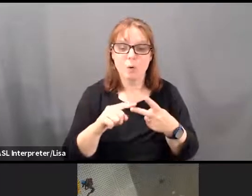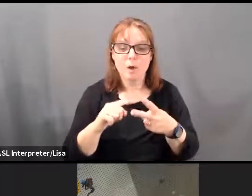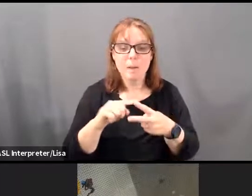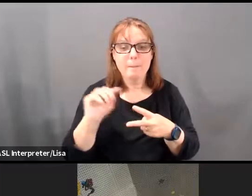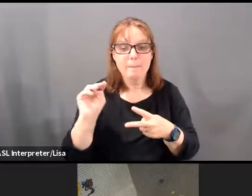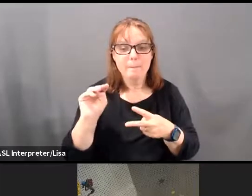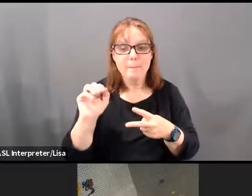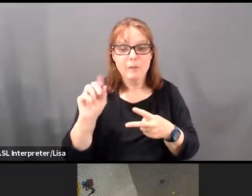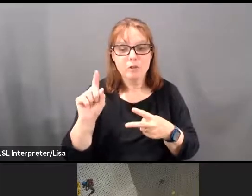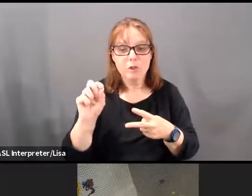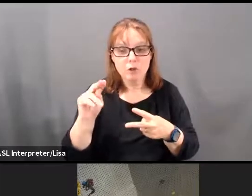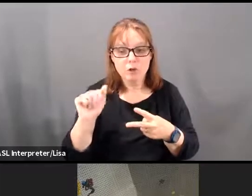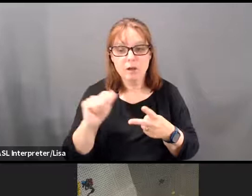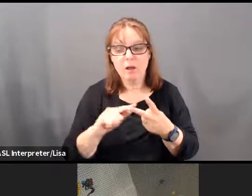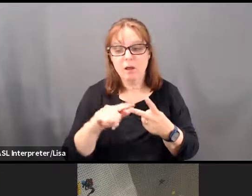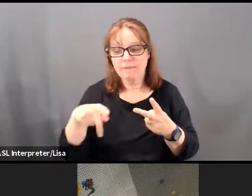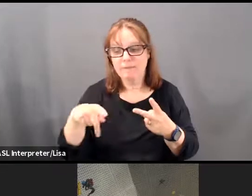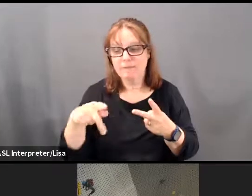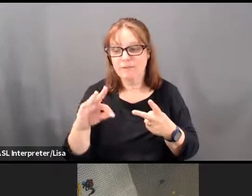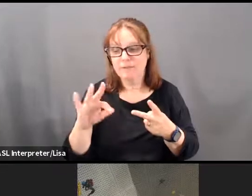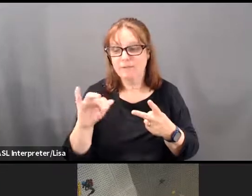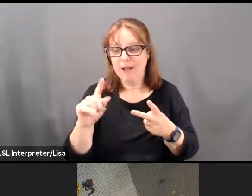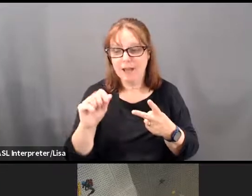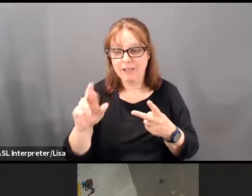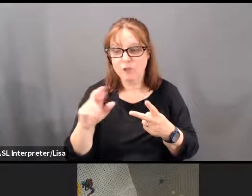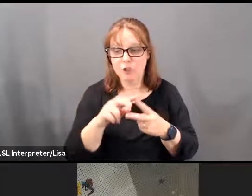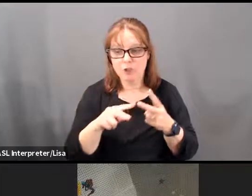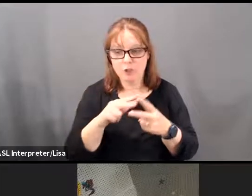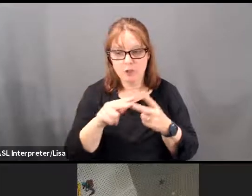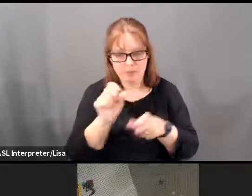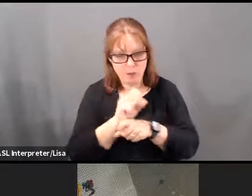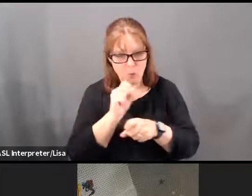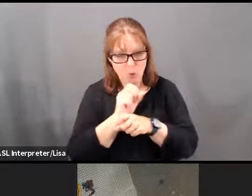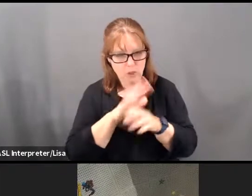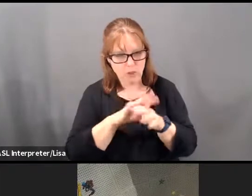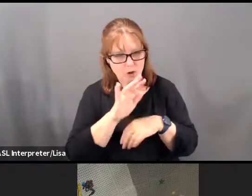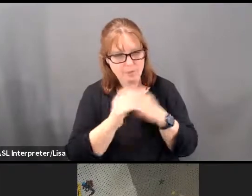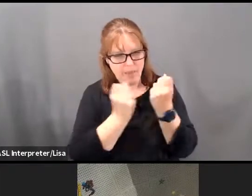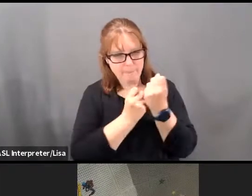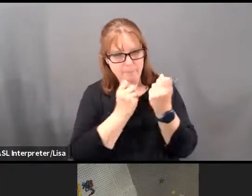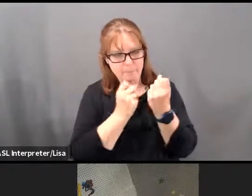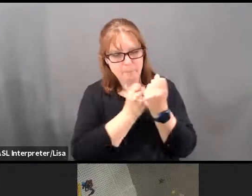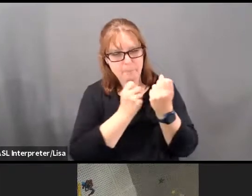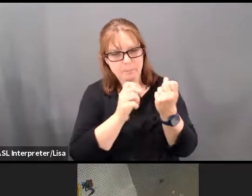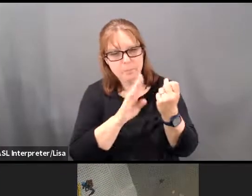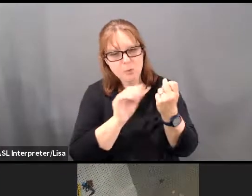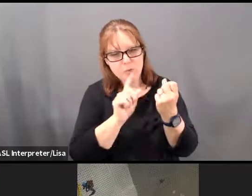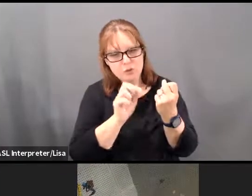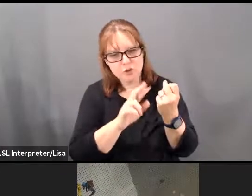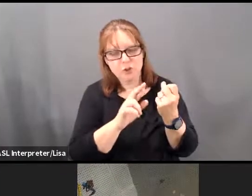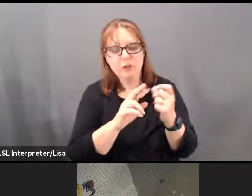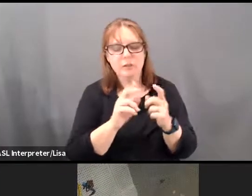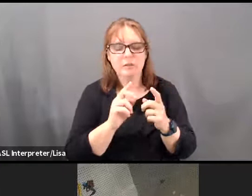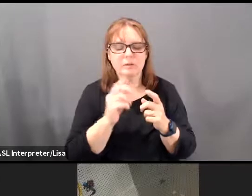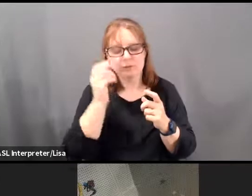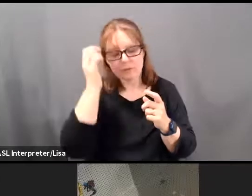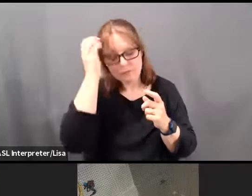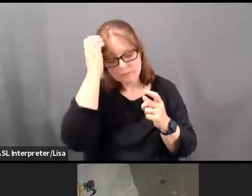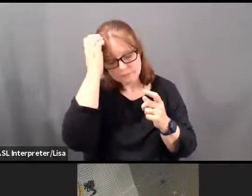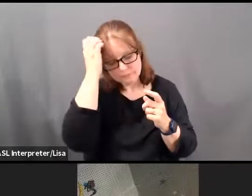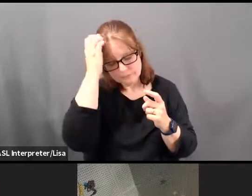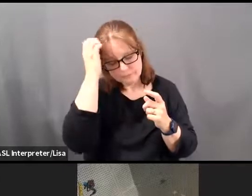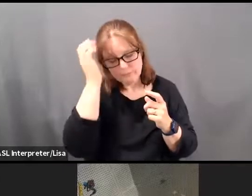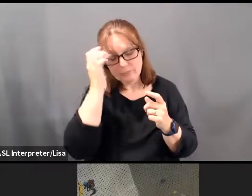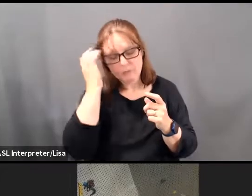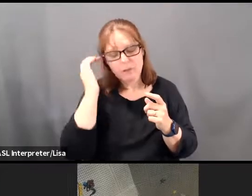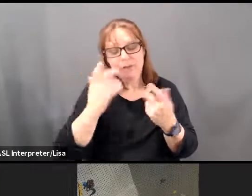doses. I expect if they, have to have them, they'll be approved a little bit quicker because they already have a method for